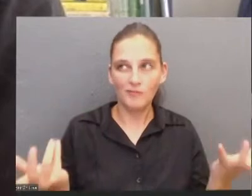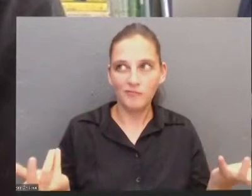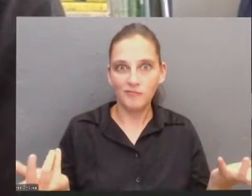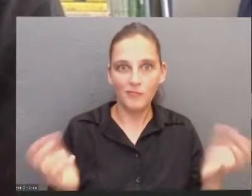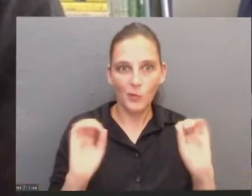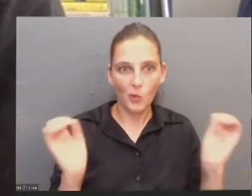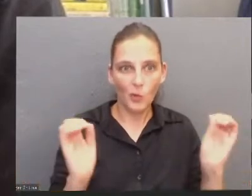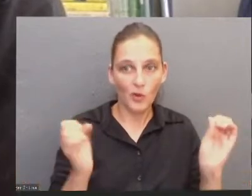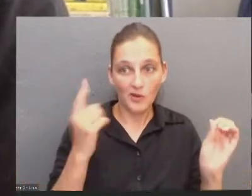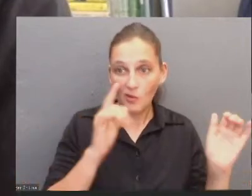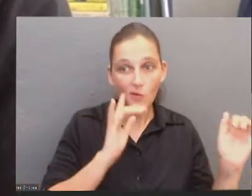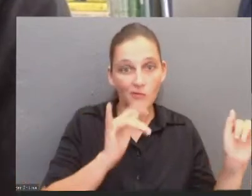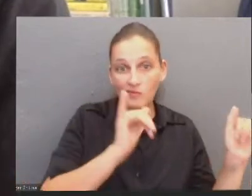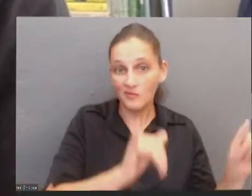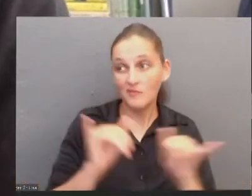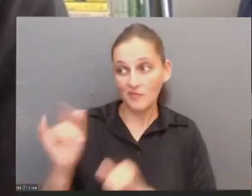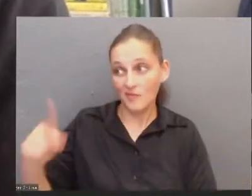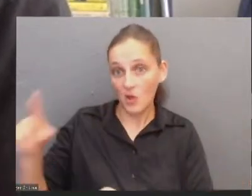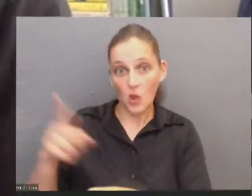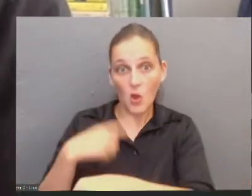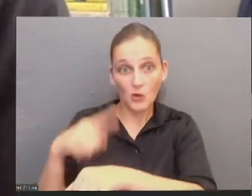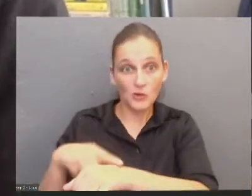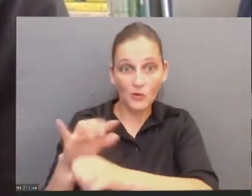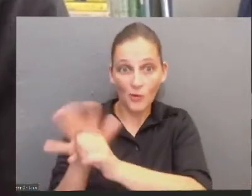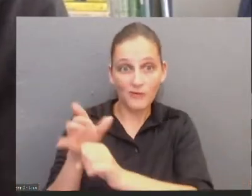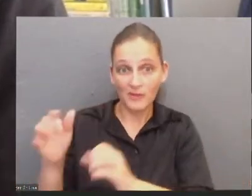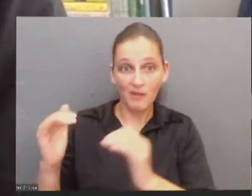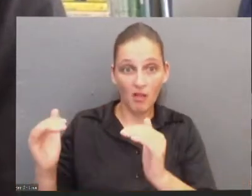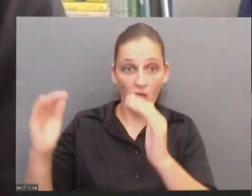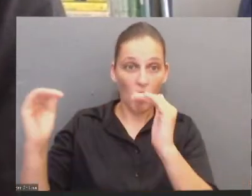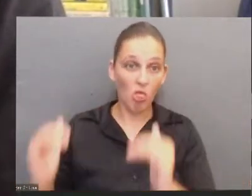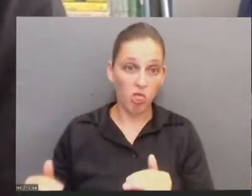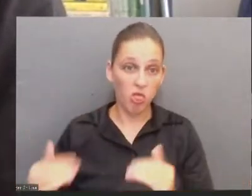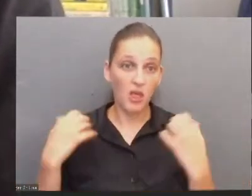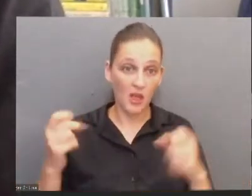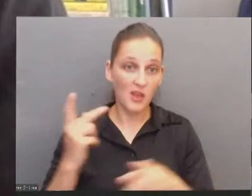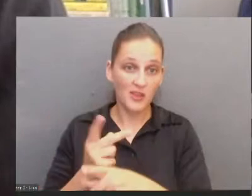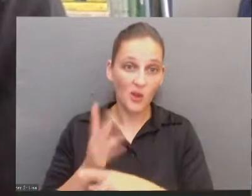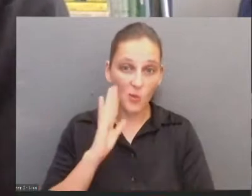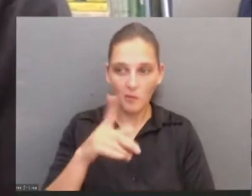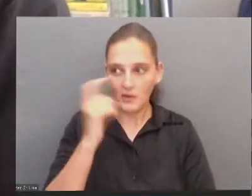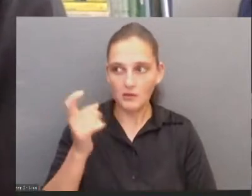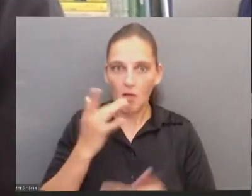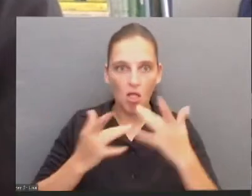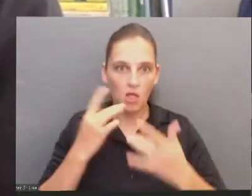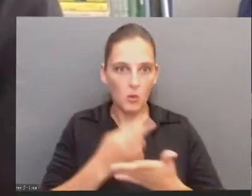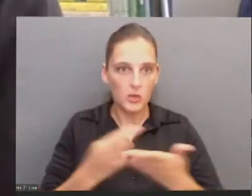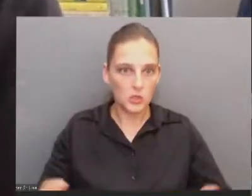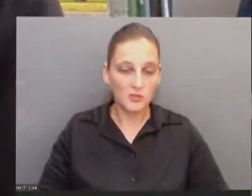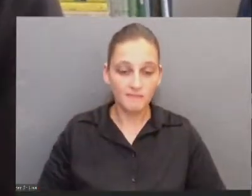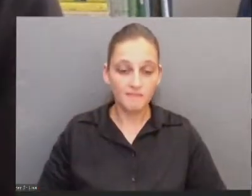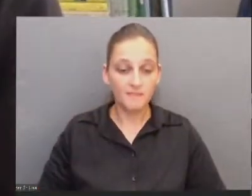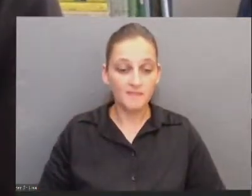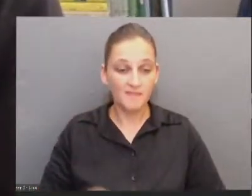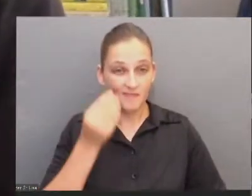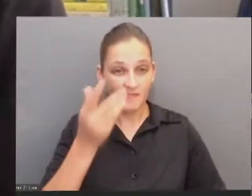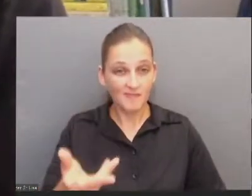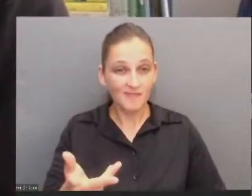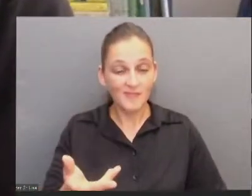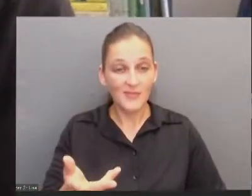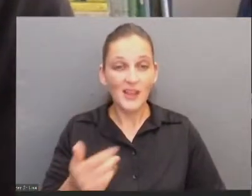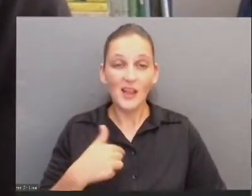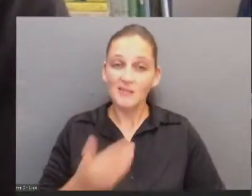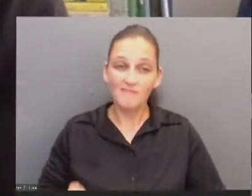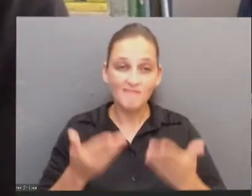right resources. I believe that healthcare is a right, so my recommendation is to put serious funding into medical